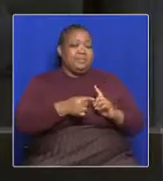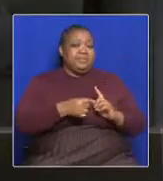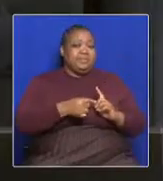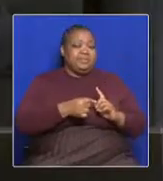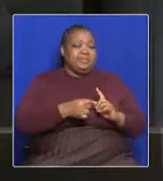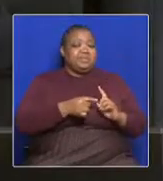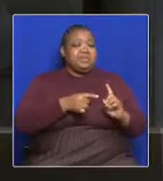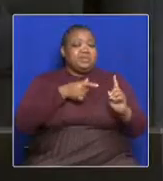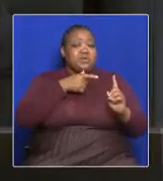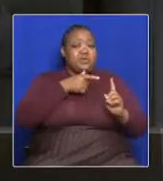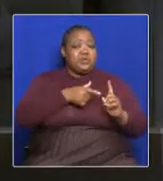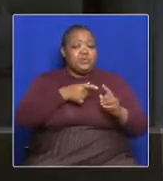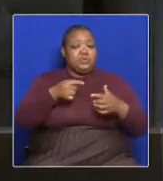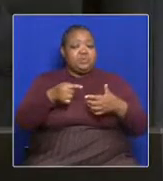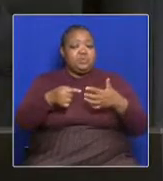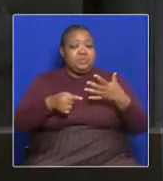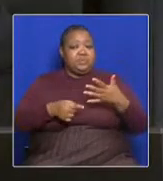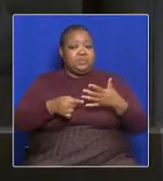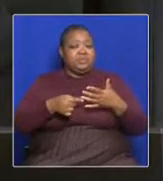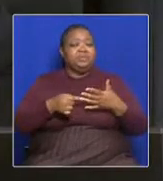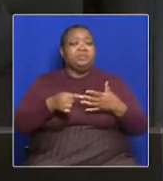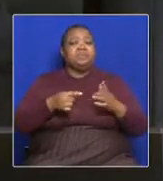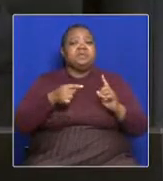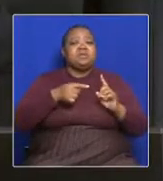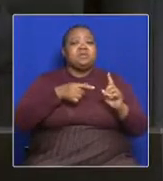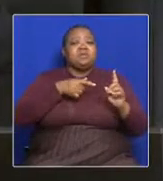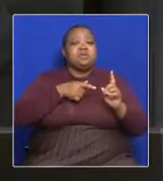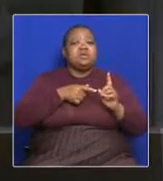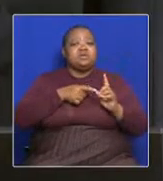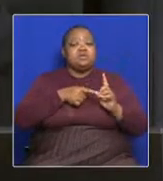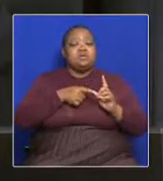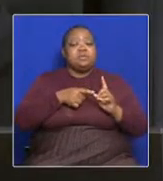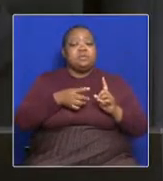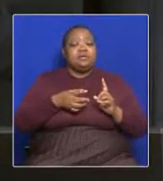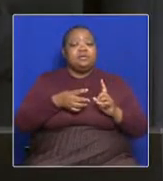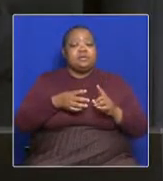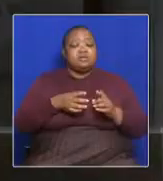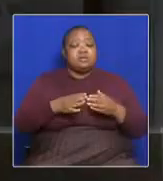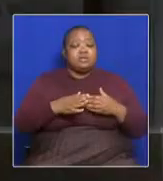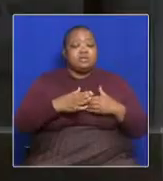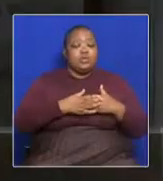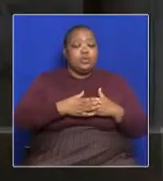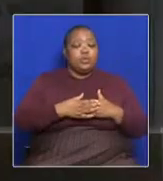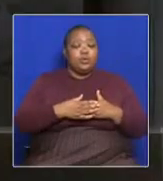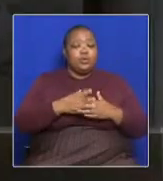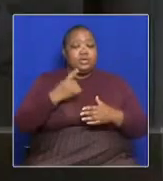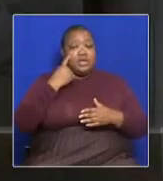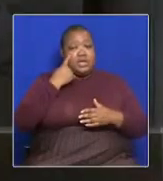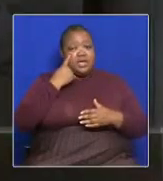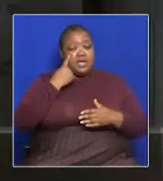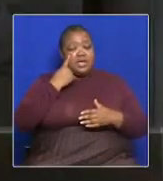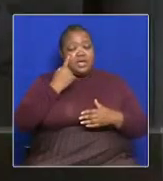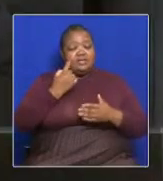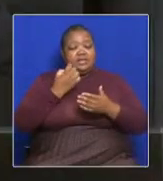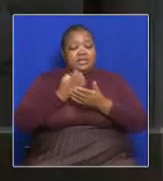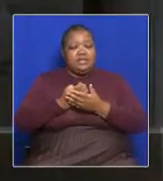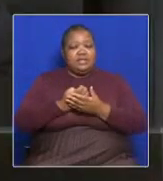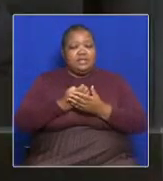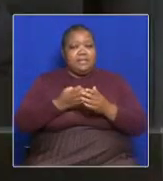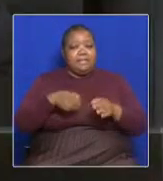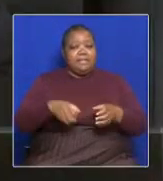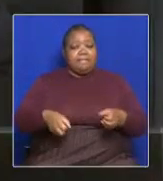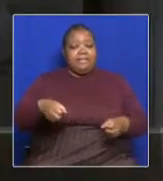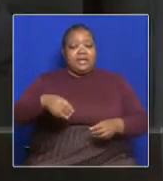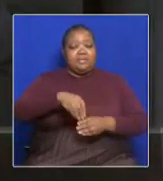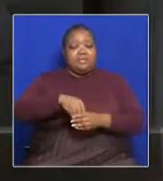was to have those things sealed in the evidence bag and then to enter them in the SAP 13 as part of his